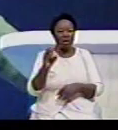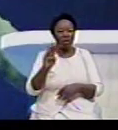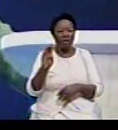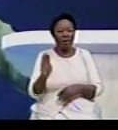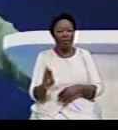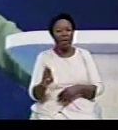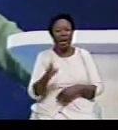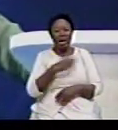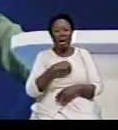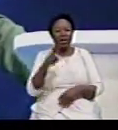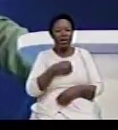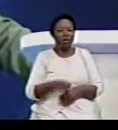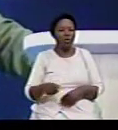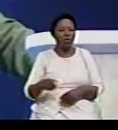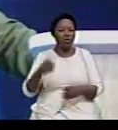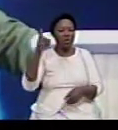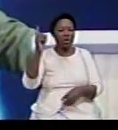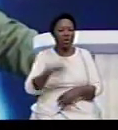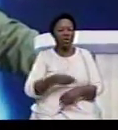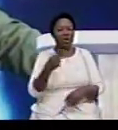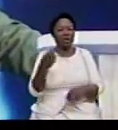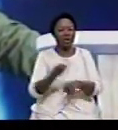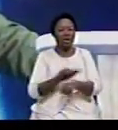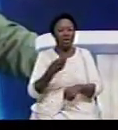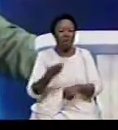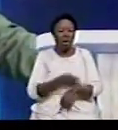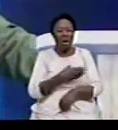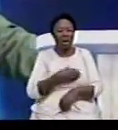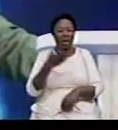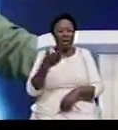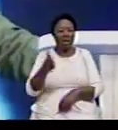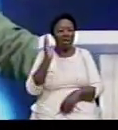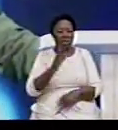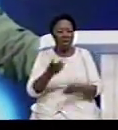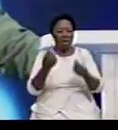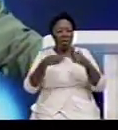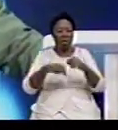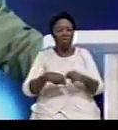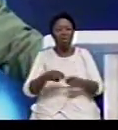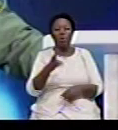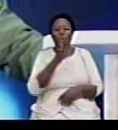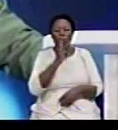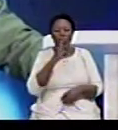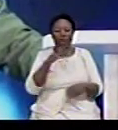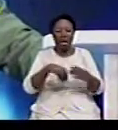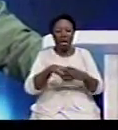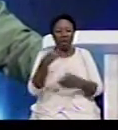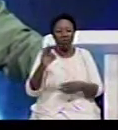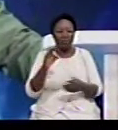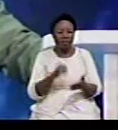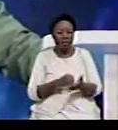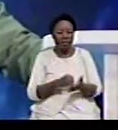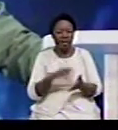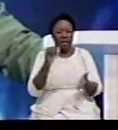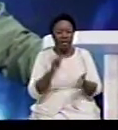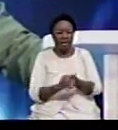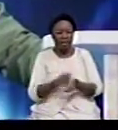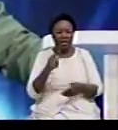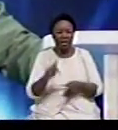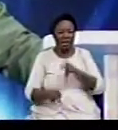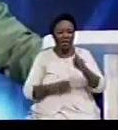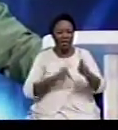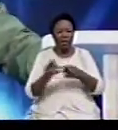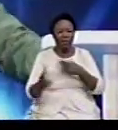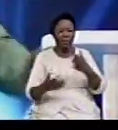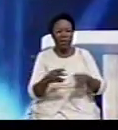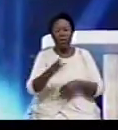and there shall come water out of it, that the people may